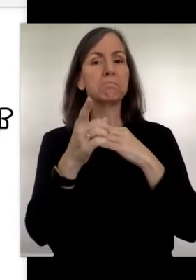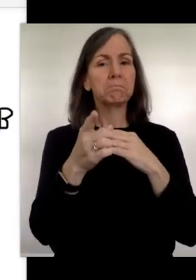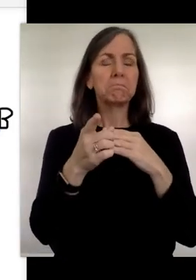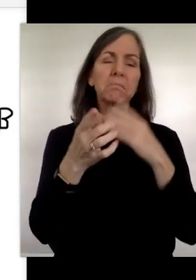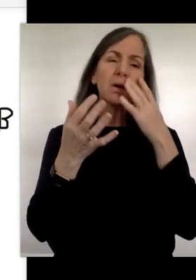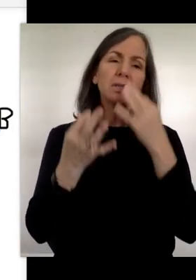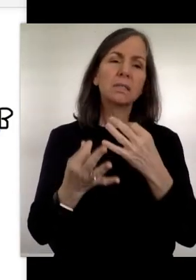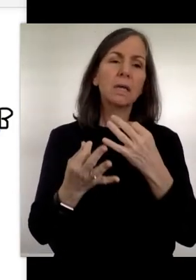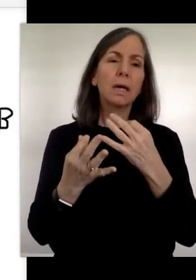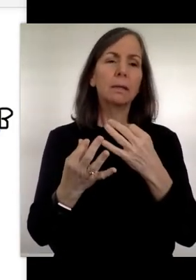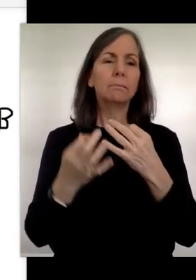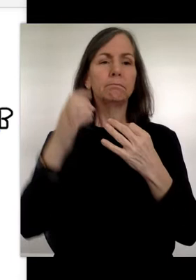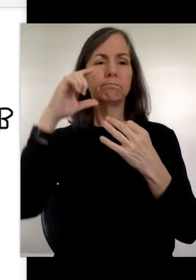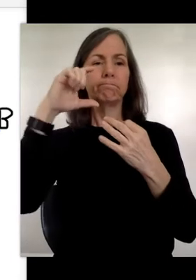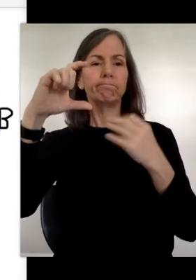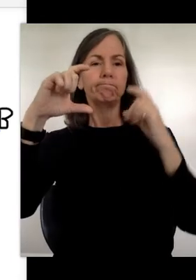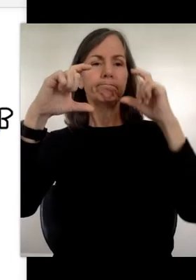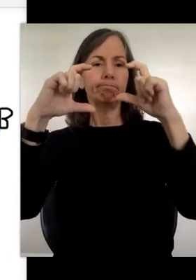here.